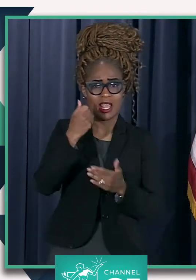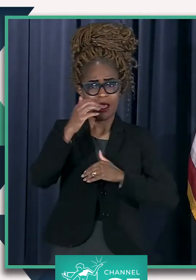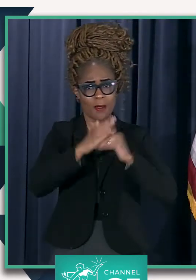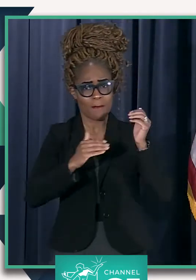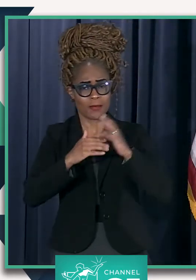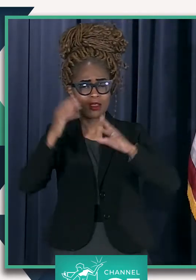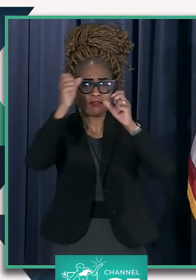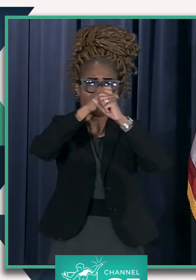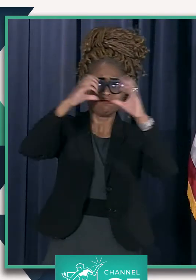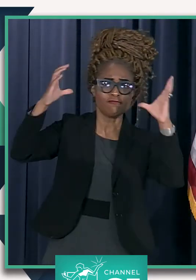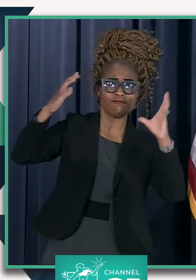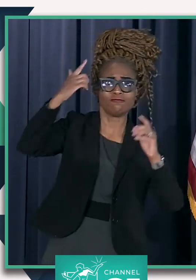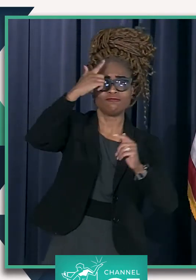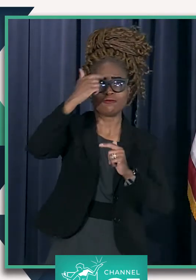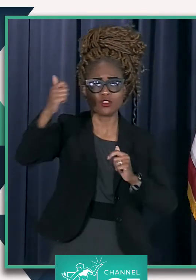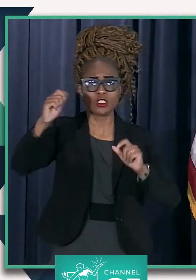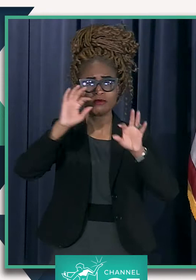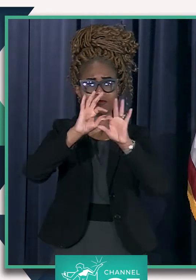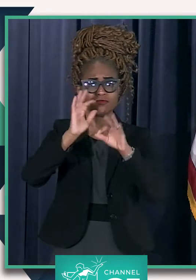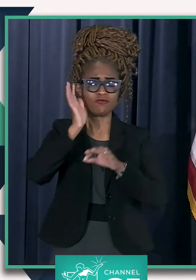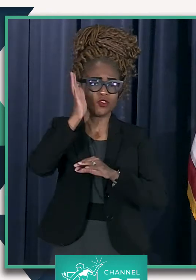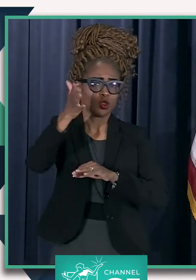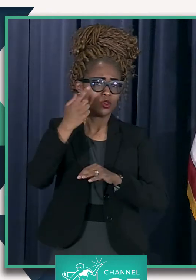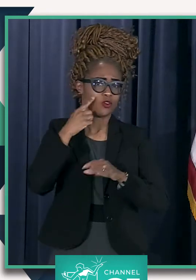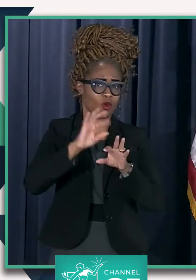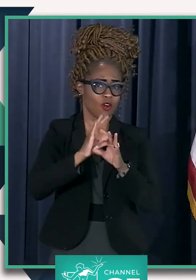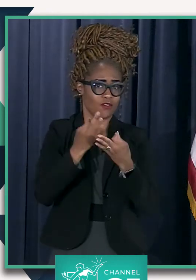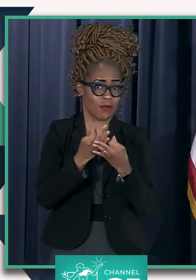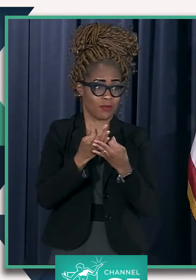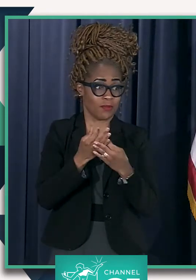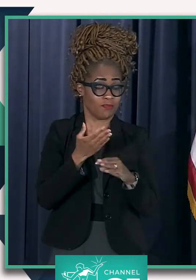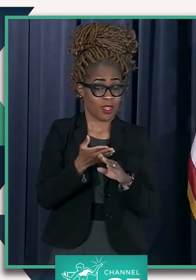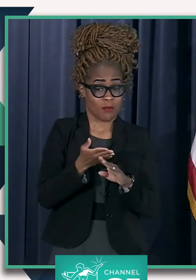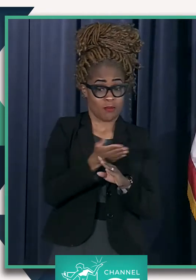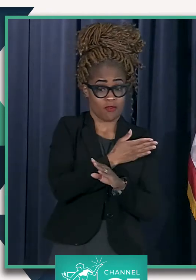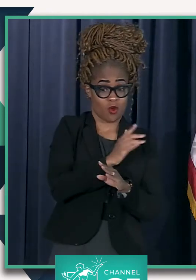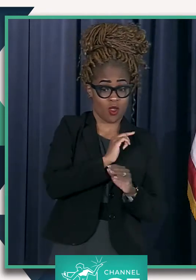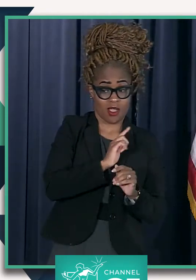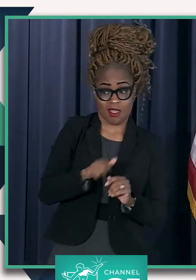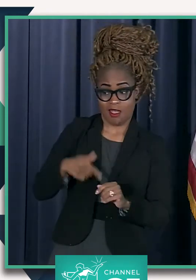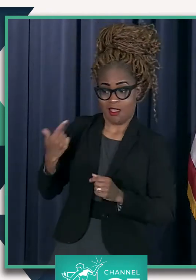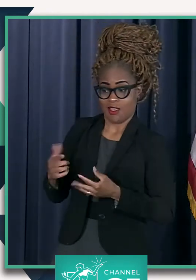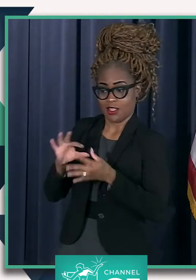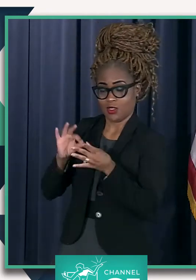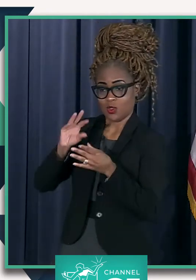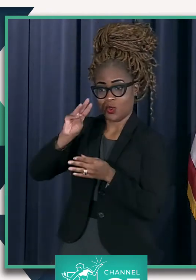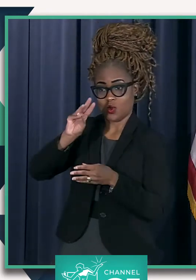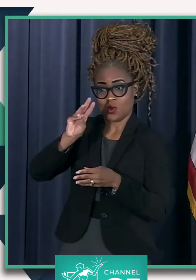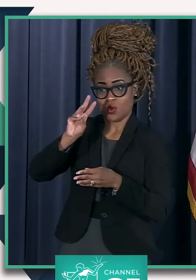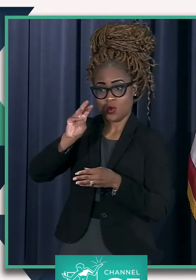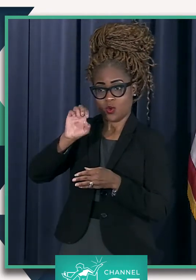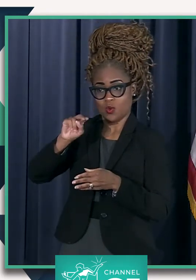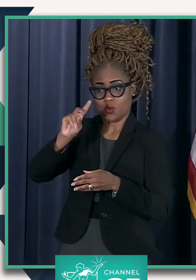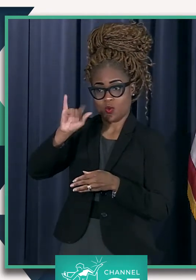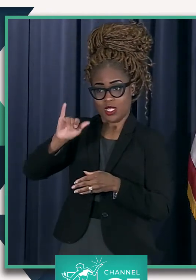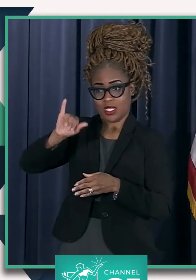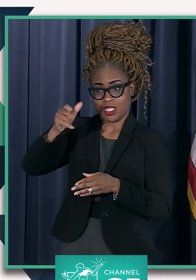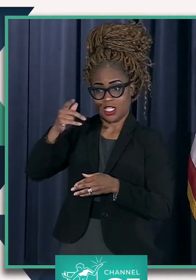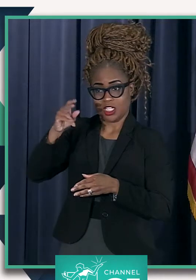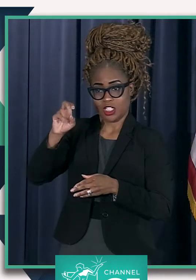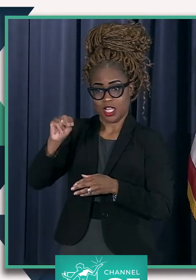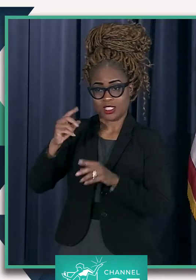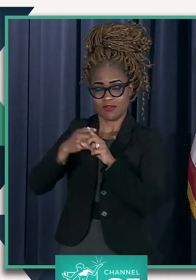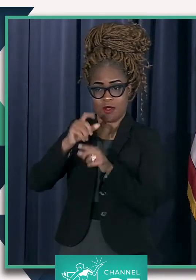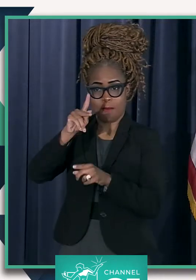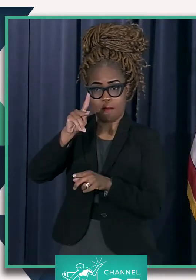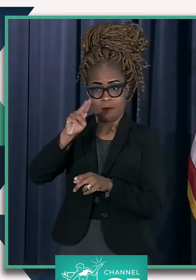a future for their families. Before I turn over the program to Wendy Jackson from Kresge, and let me say, Kresge, as the mayor